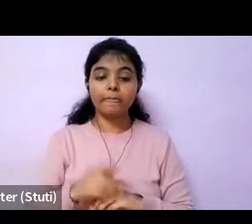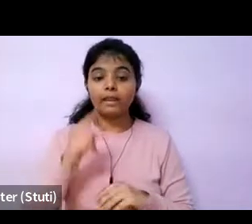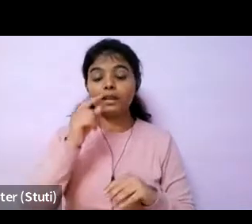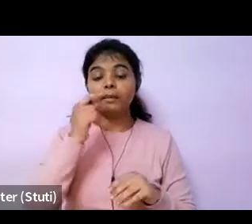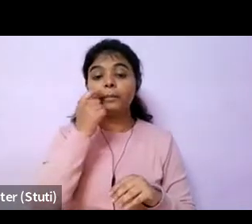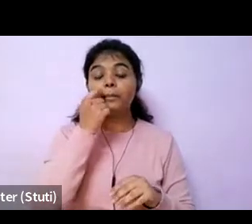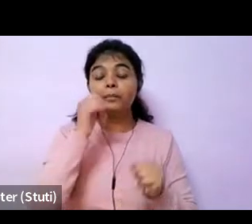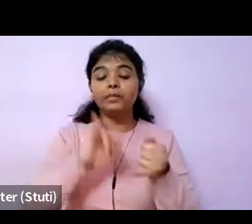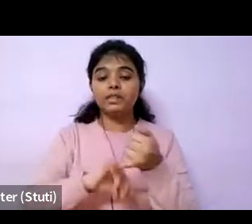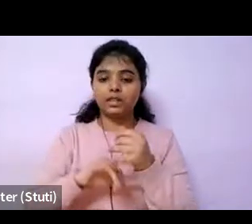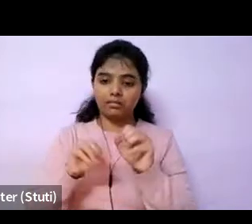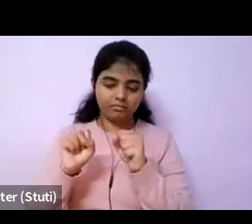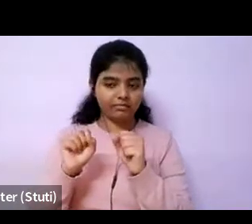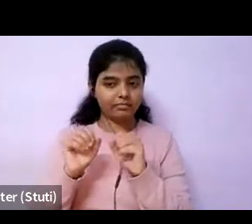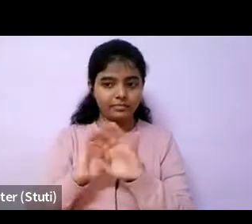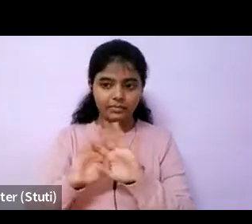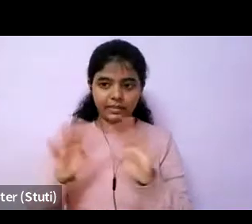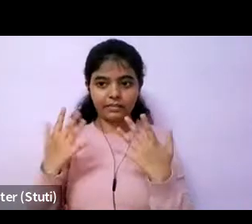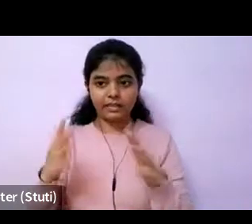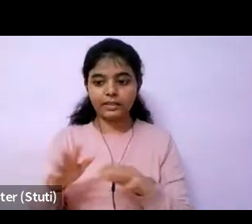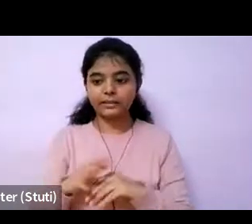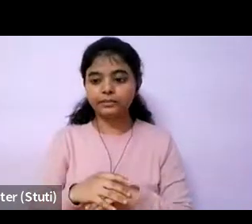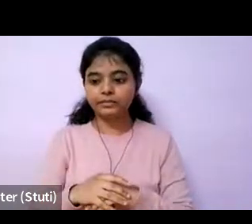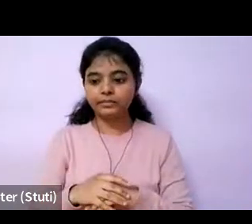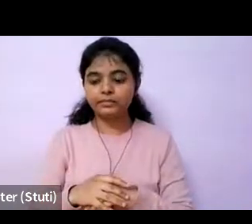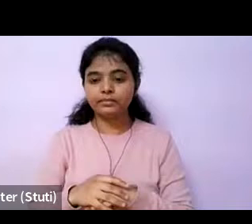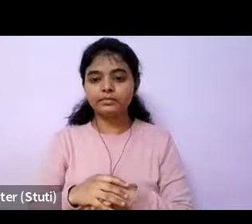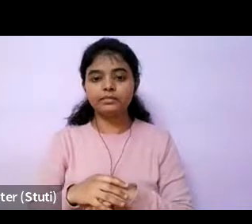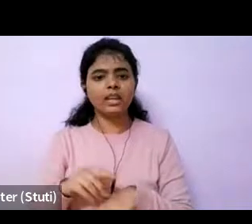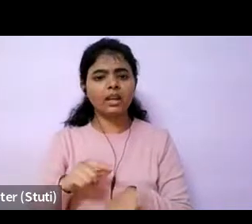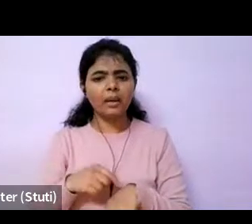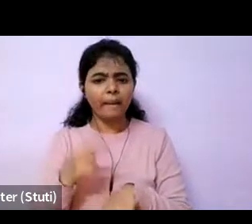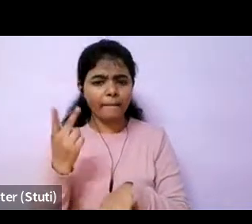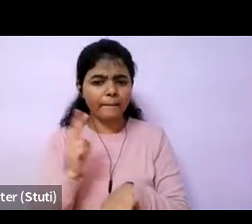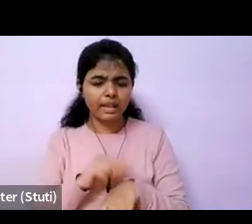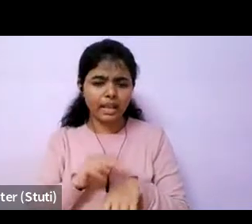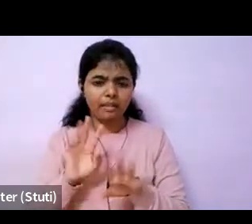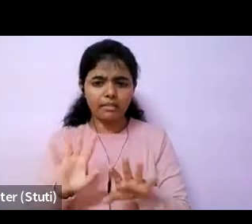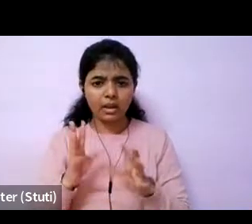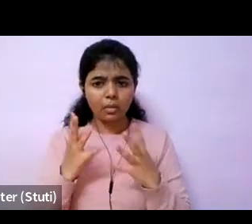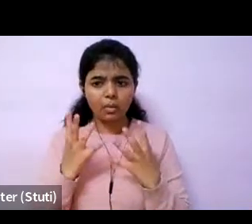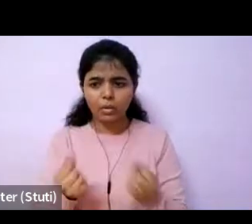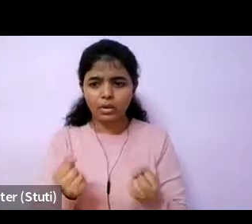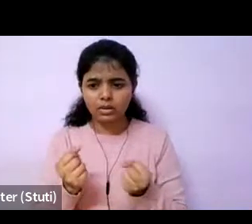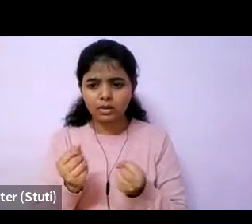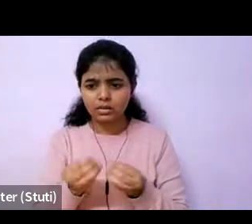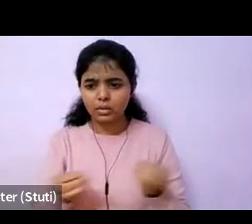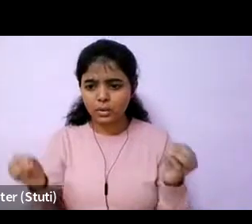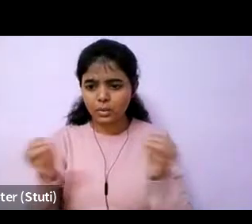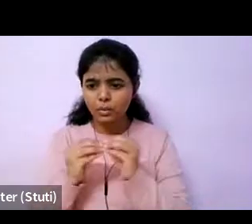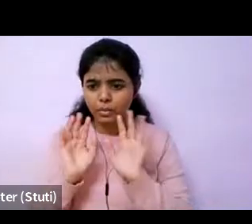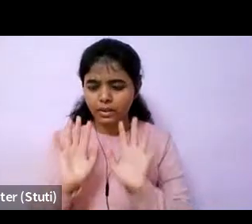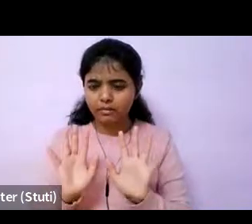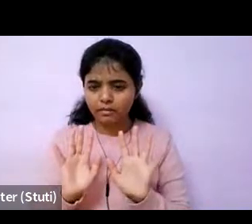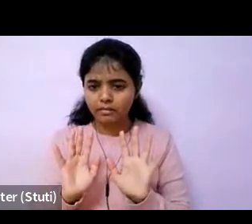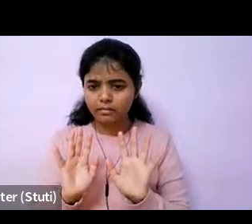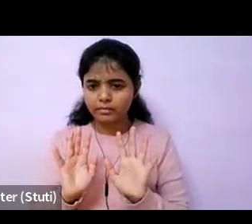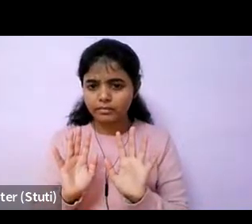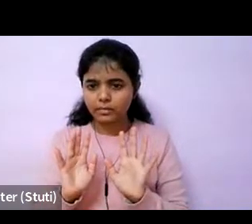Anwesha. We have just about a couple of minutes. If there is any question for Noble, anyone has?